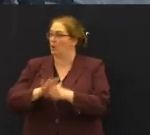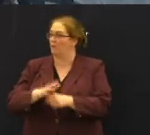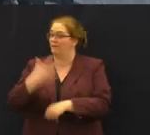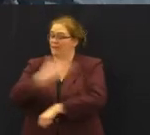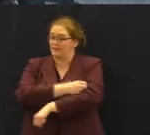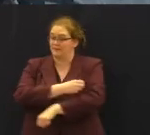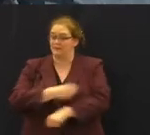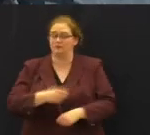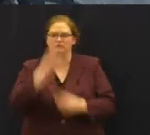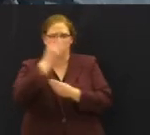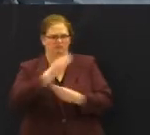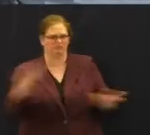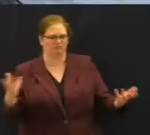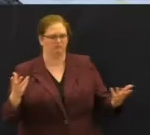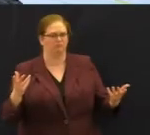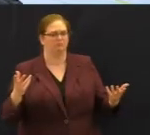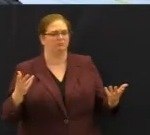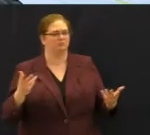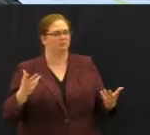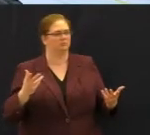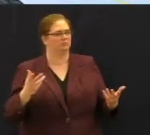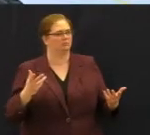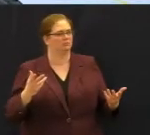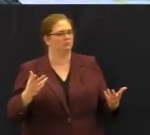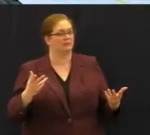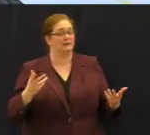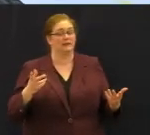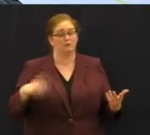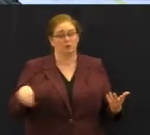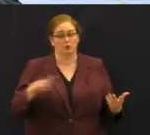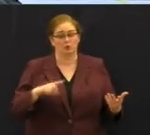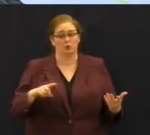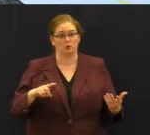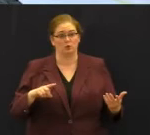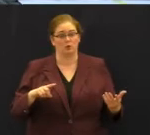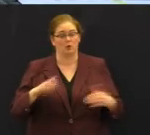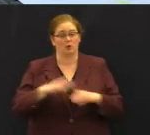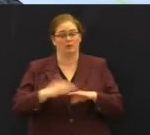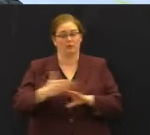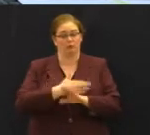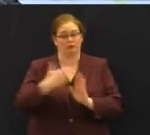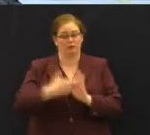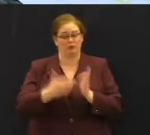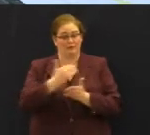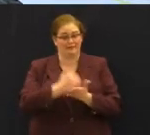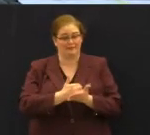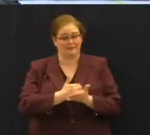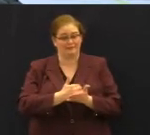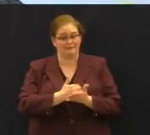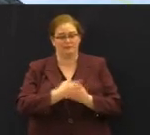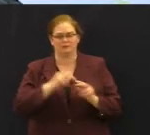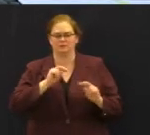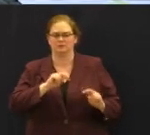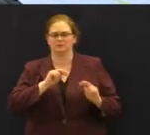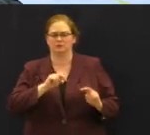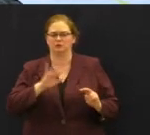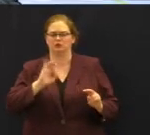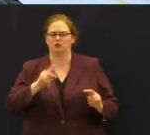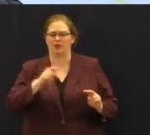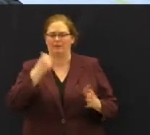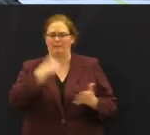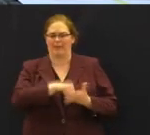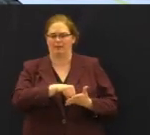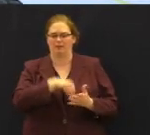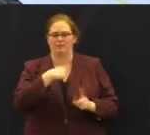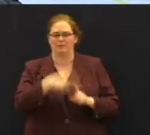just wanted to let everybody know if you're on the pre-registration list, to keep an eye on your junk mailbox as well